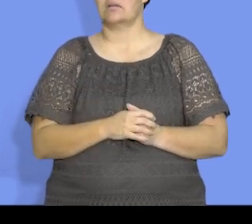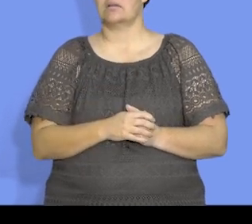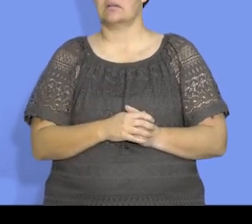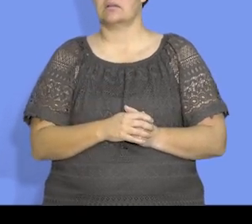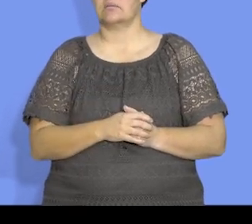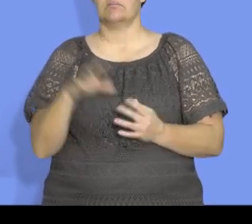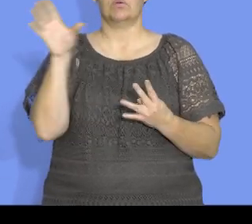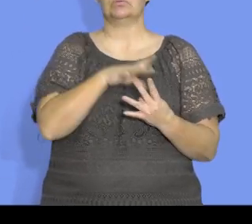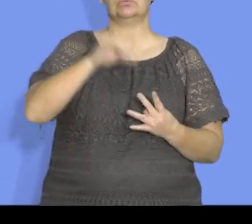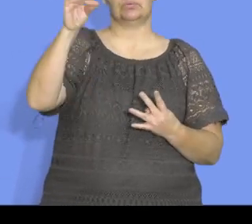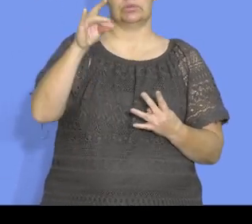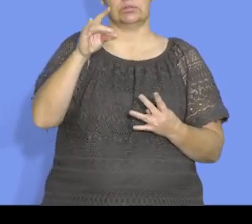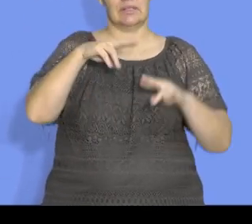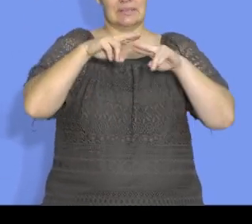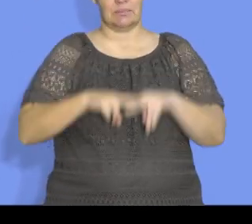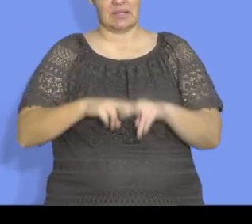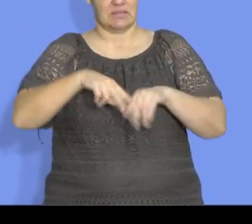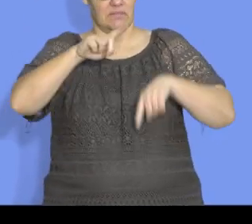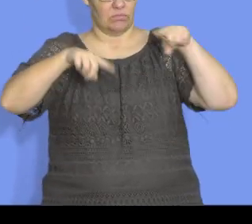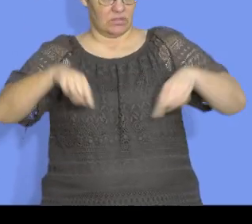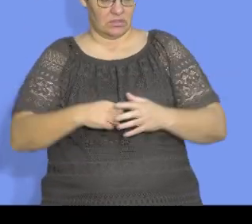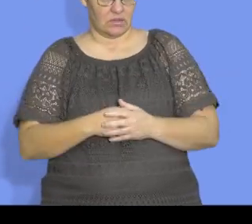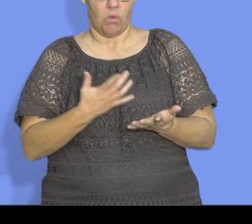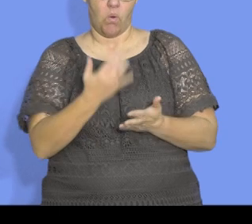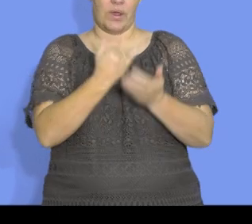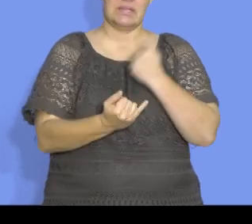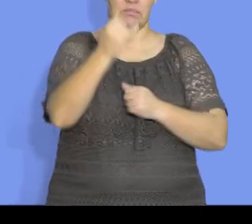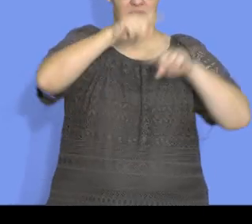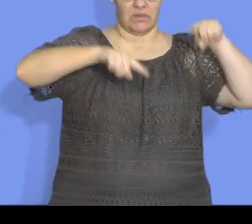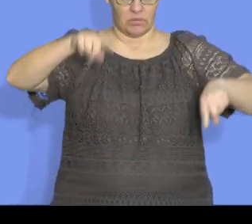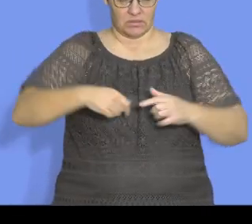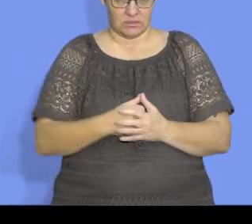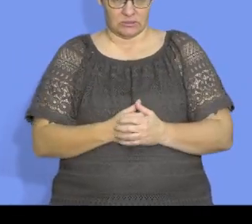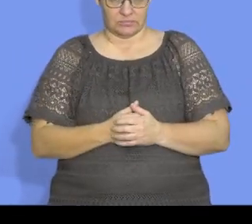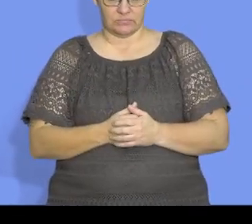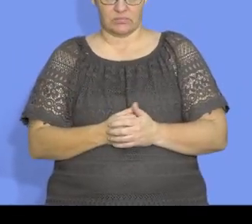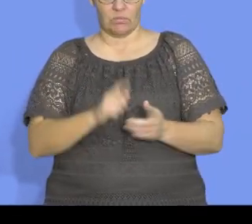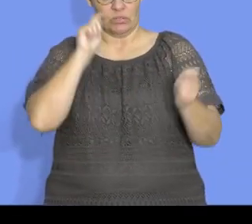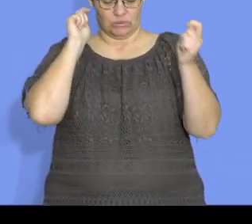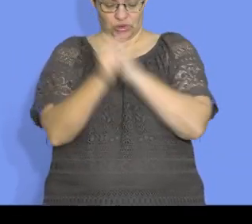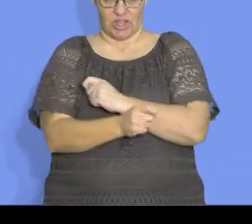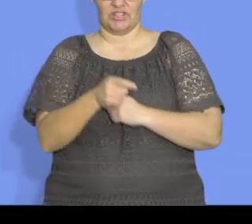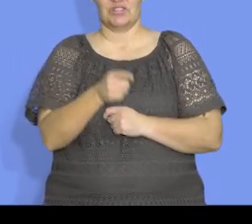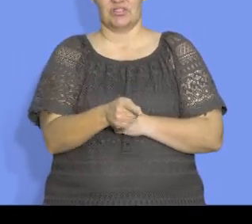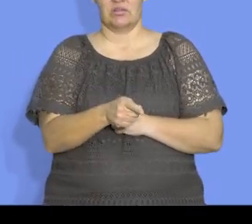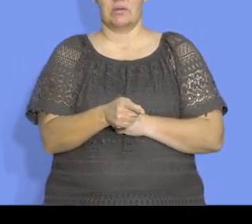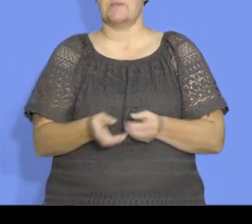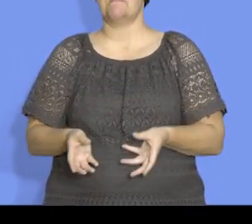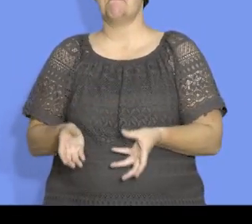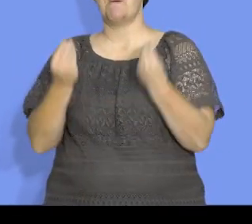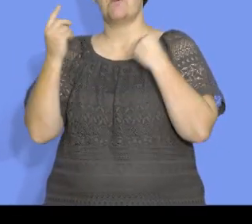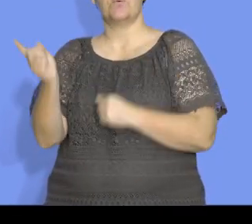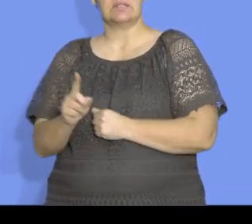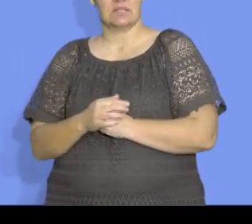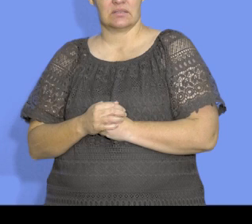say, instead of choosing the dependent variable and the independent variable, we're going to change that around and we're